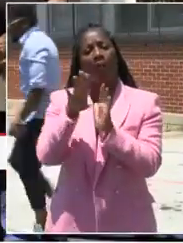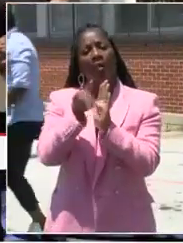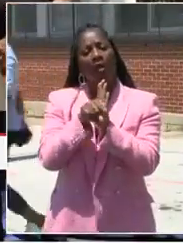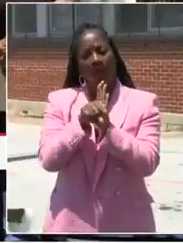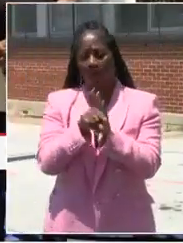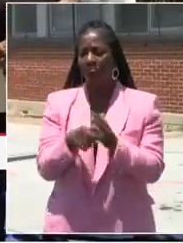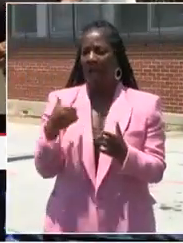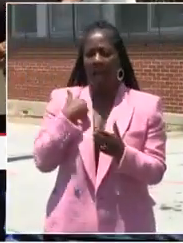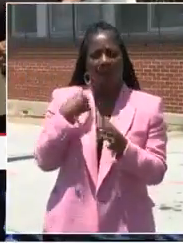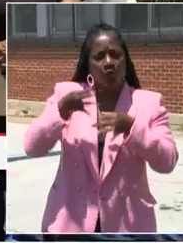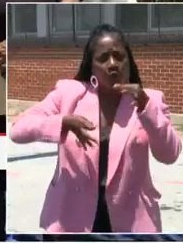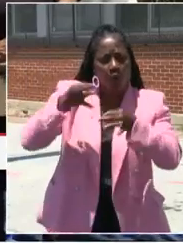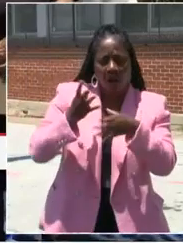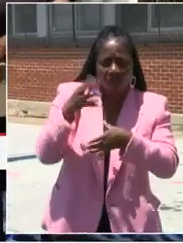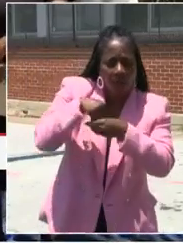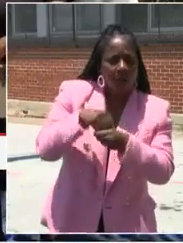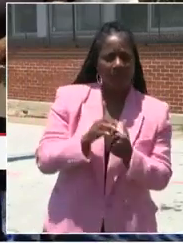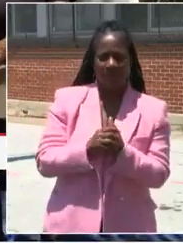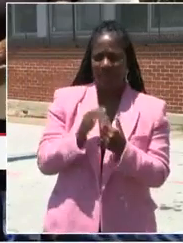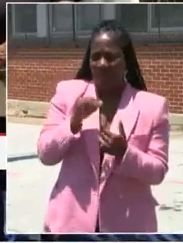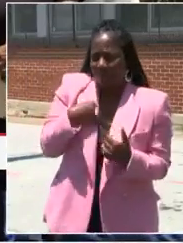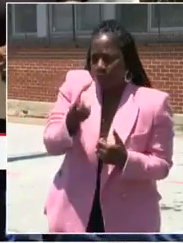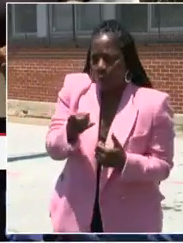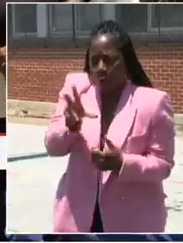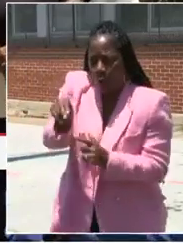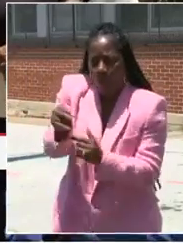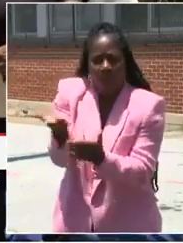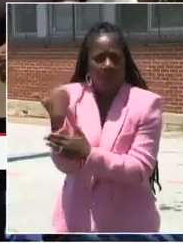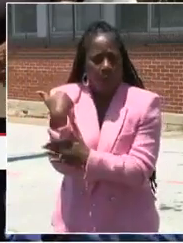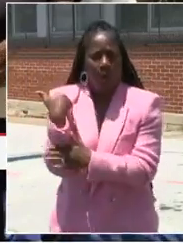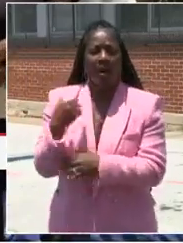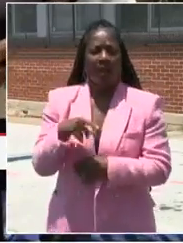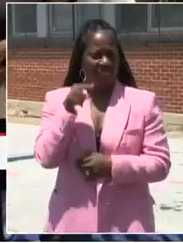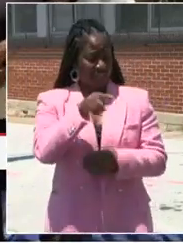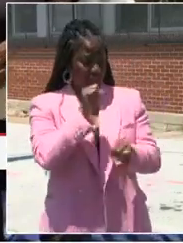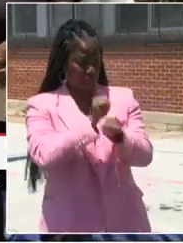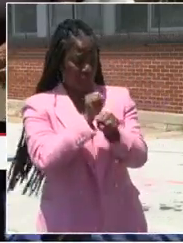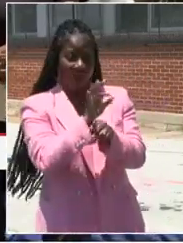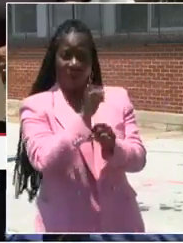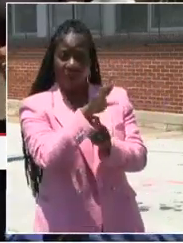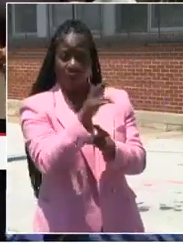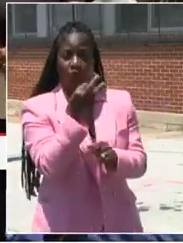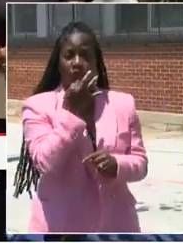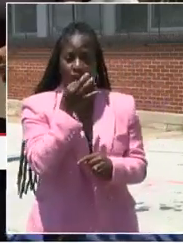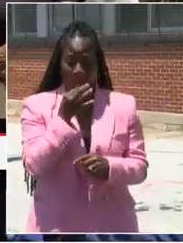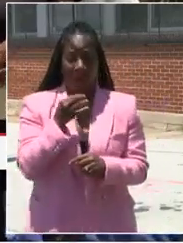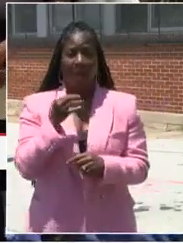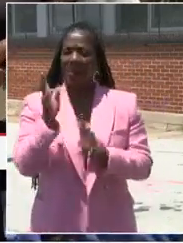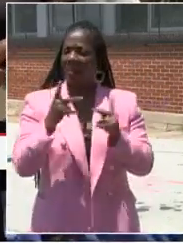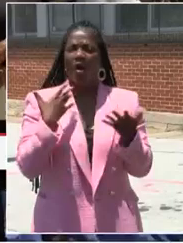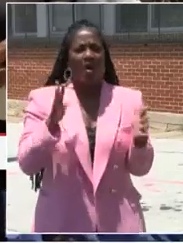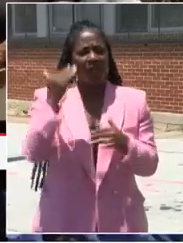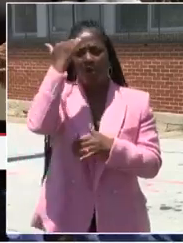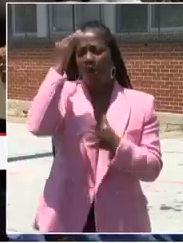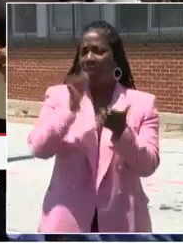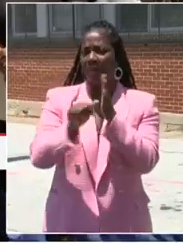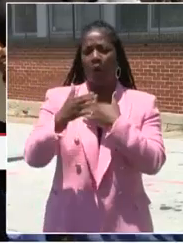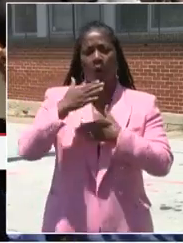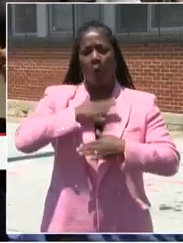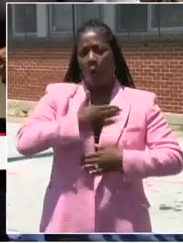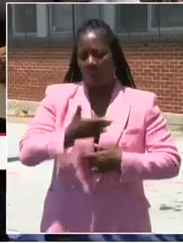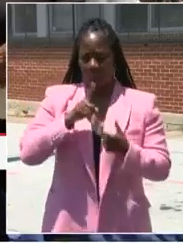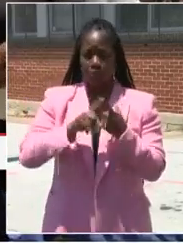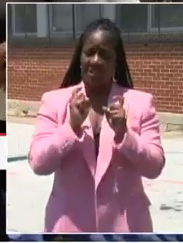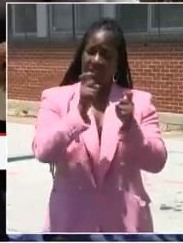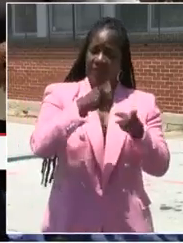court involvement, who have been told no before. And at this job fair, you know, coming in the door that people are going to be willing to give